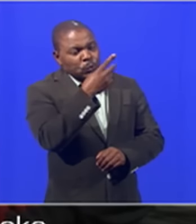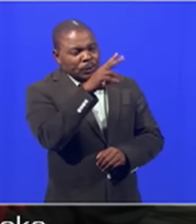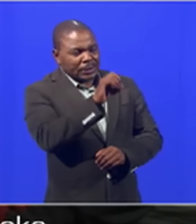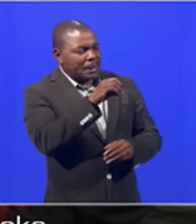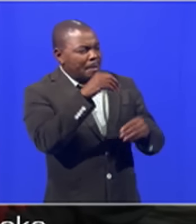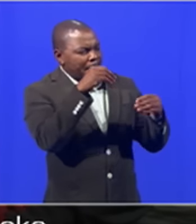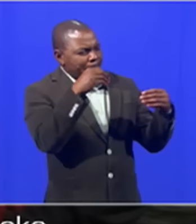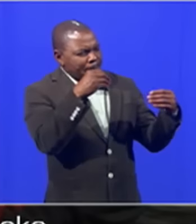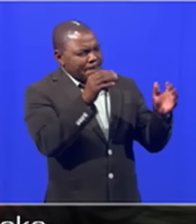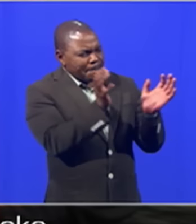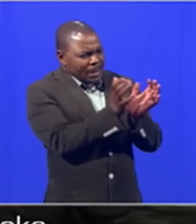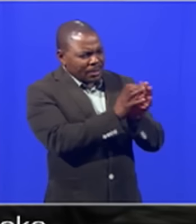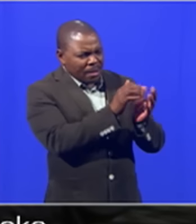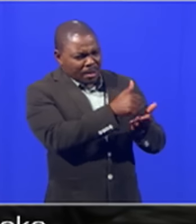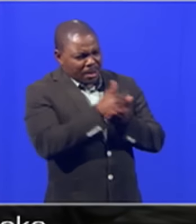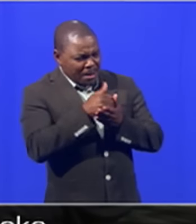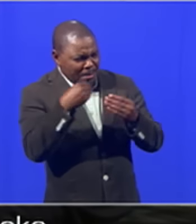ya go ingwela